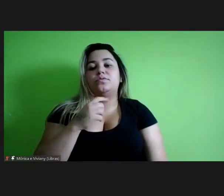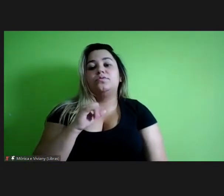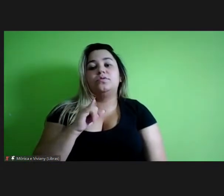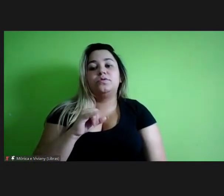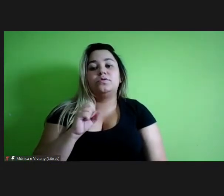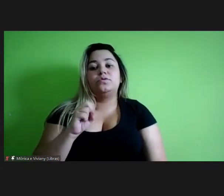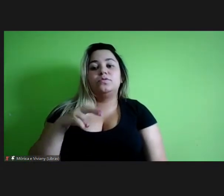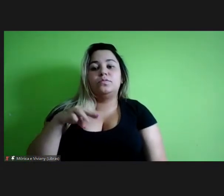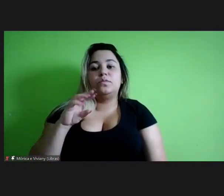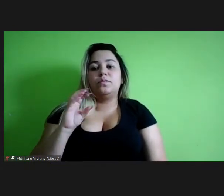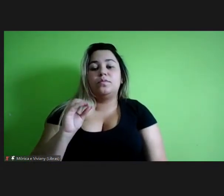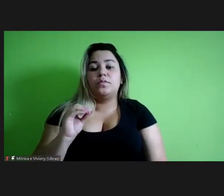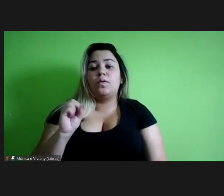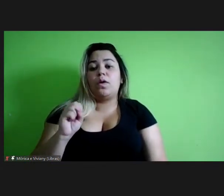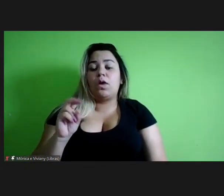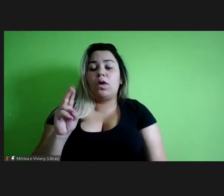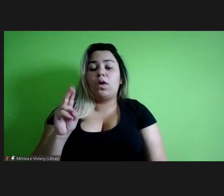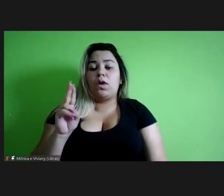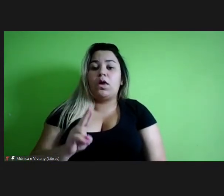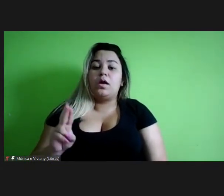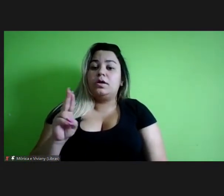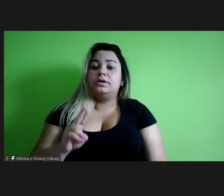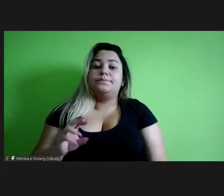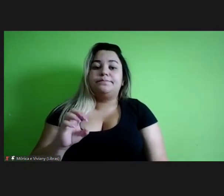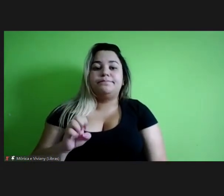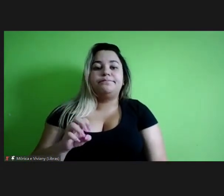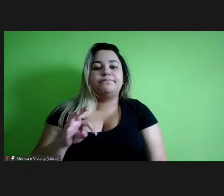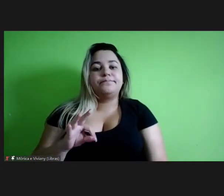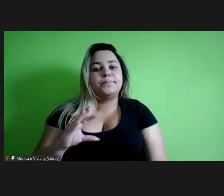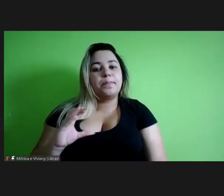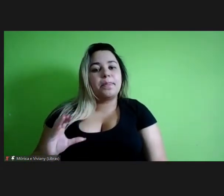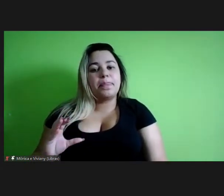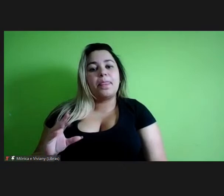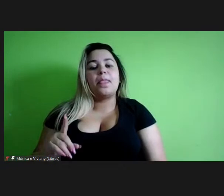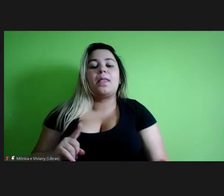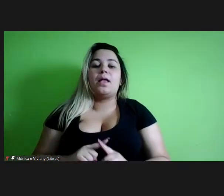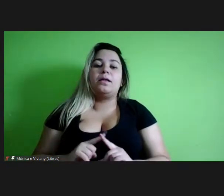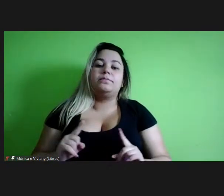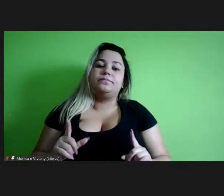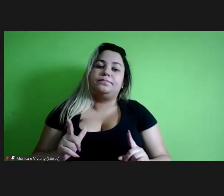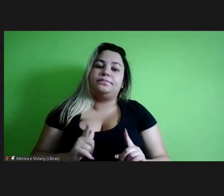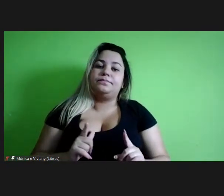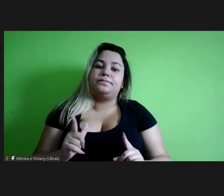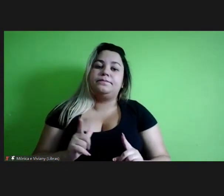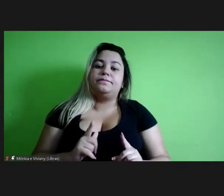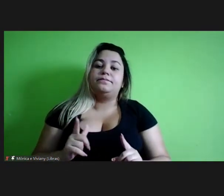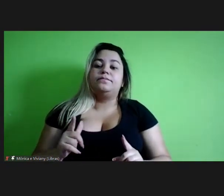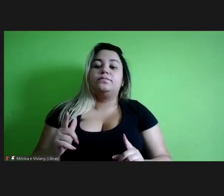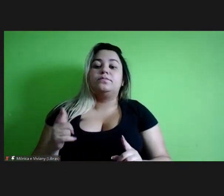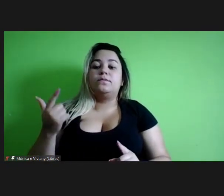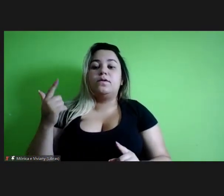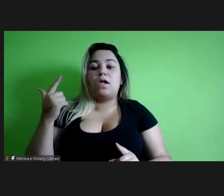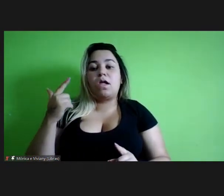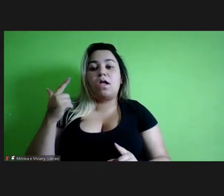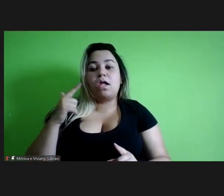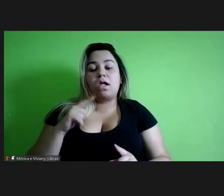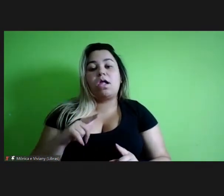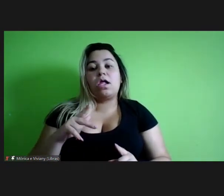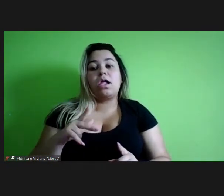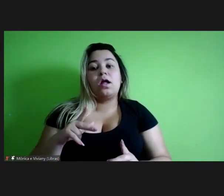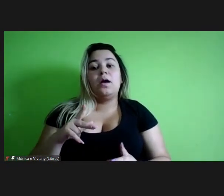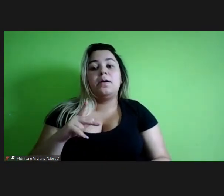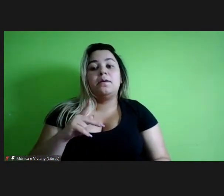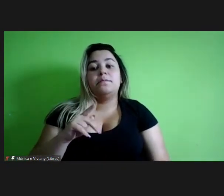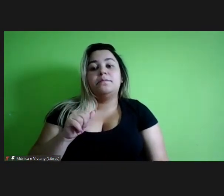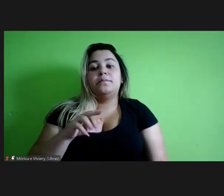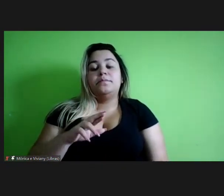the medicine, the raw materials that they use, and the destination as well. But there is also another expression